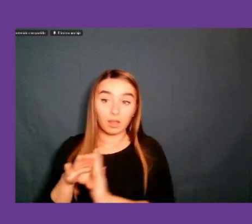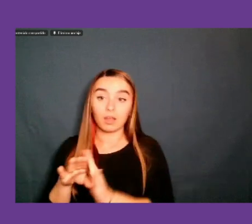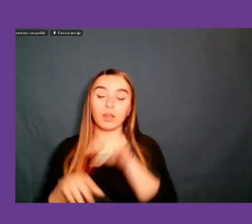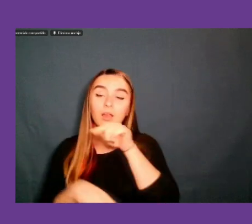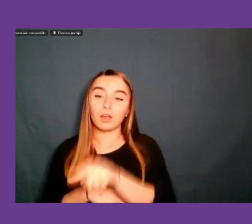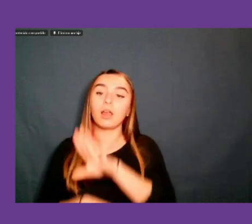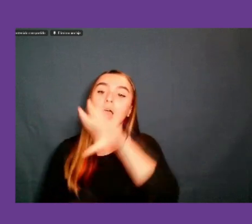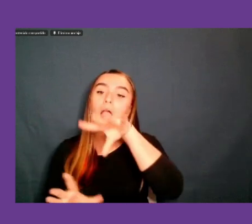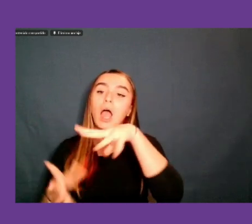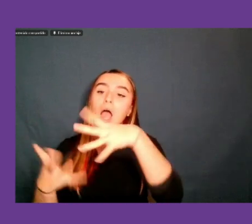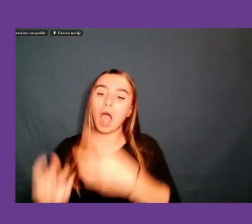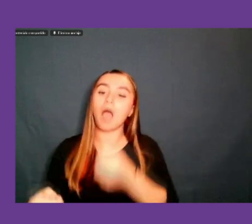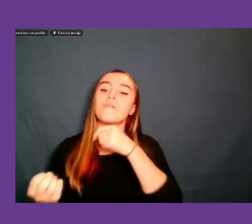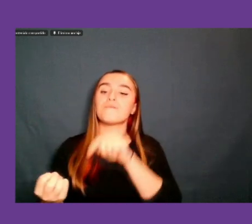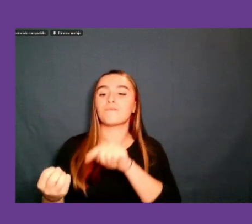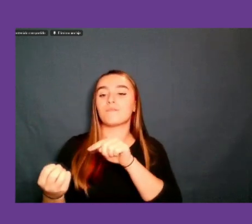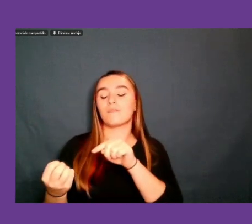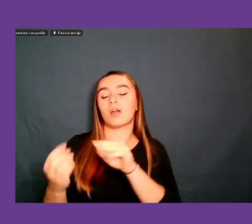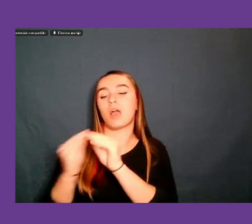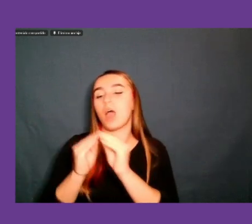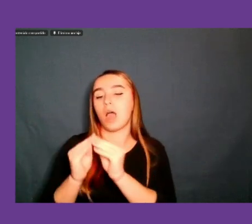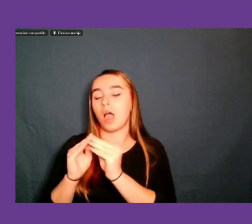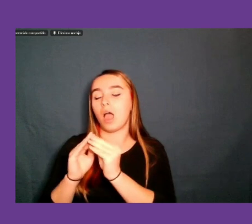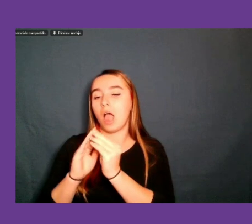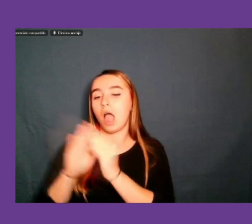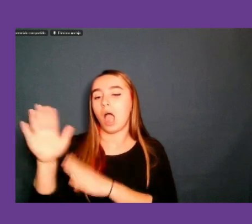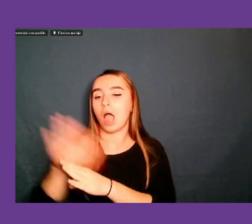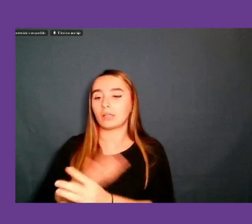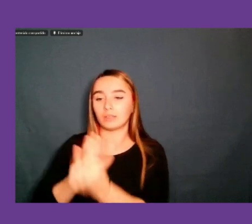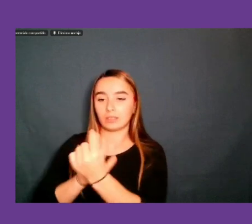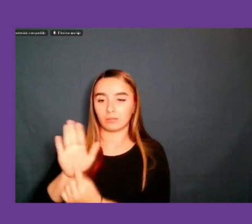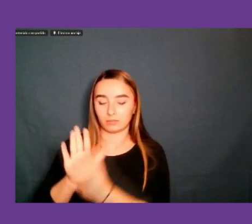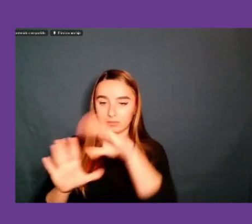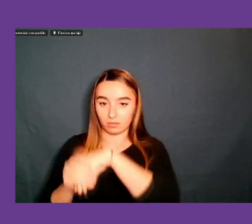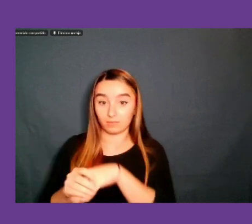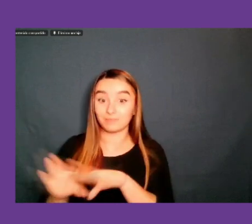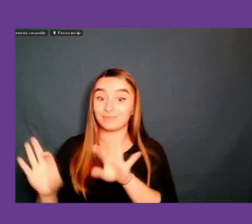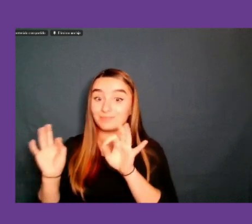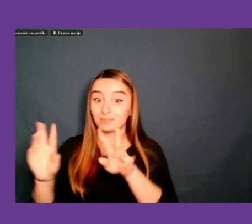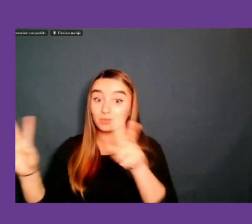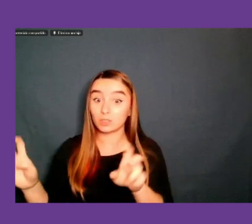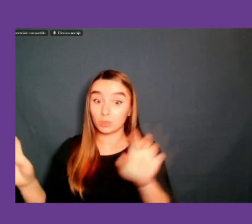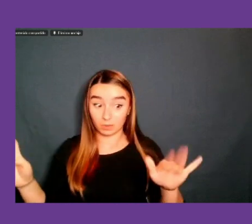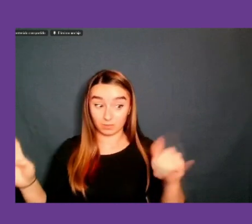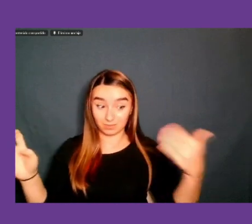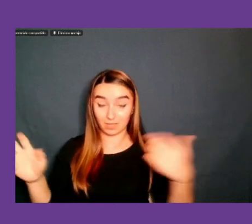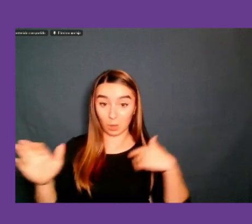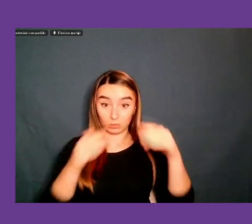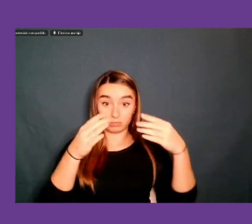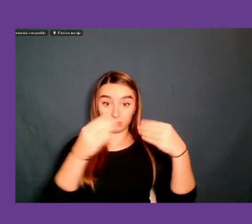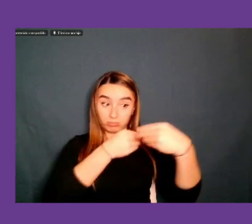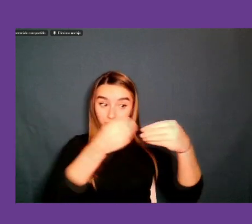on accessibility. First of all, the parts of the hardware of the component are also being